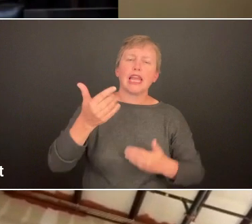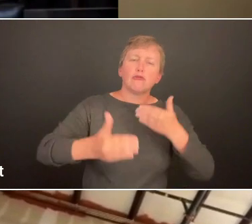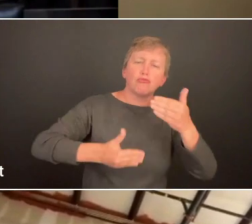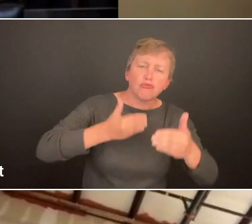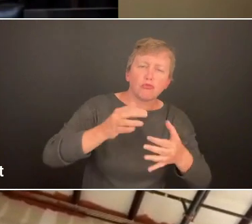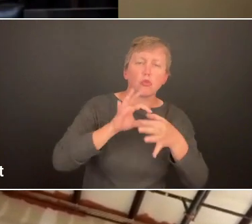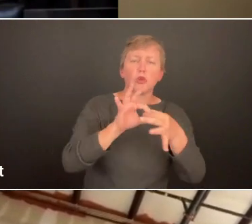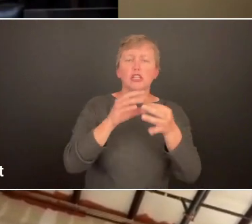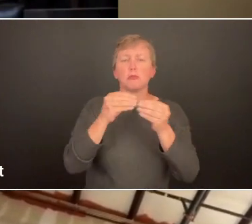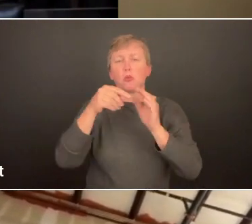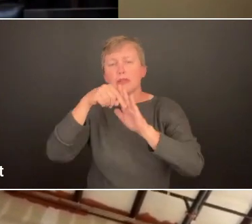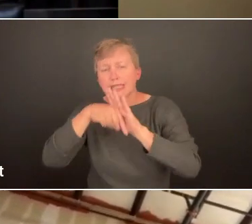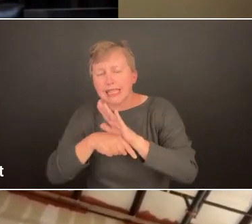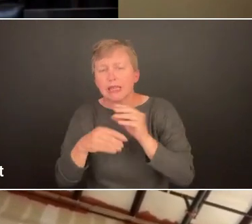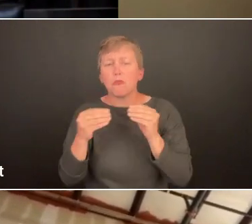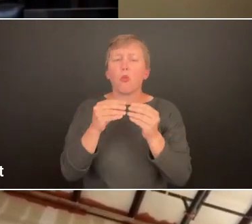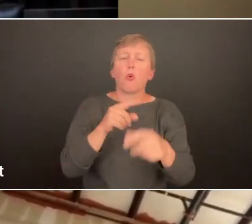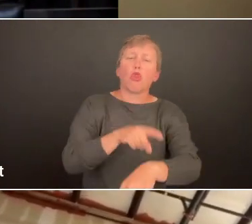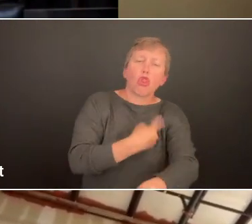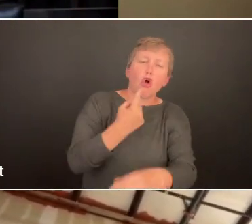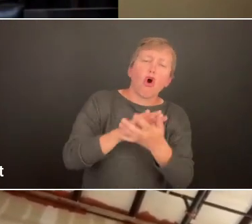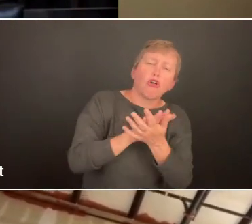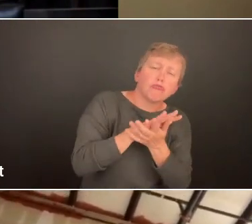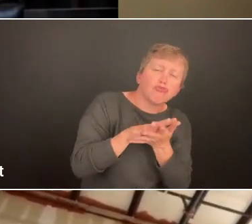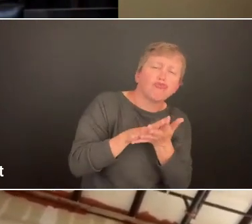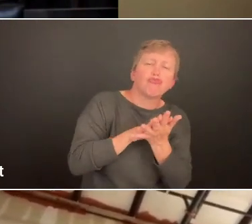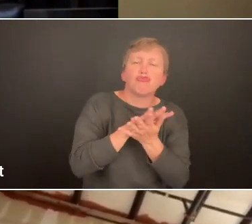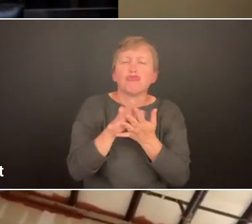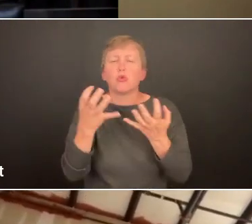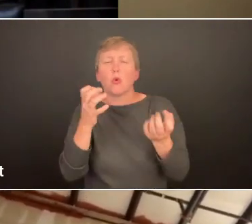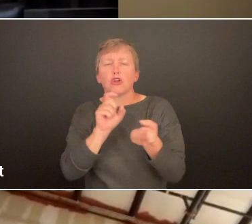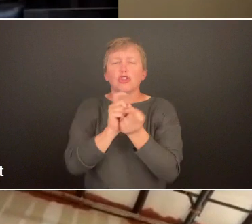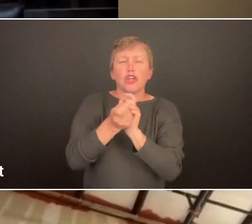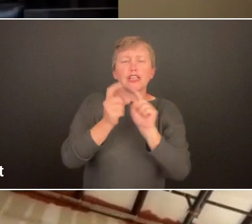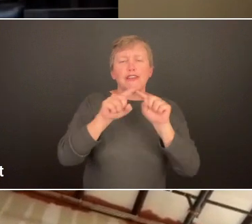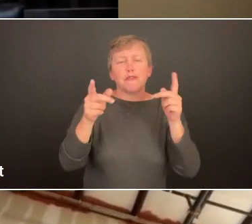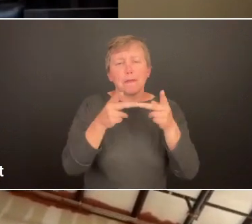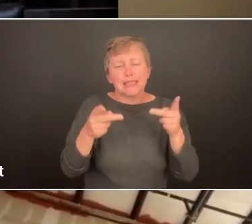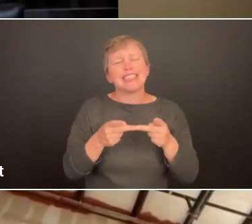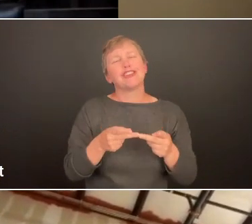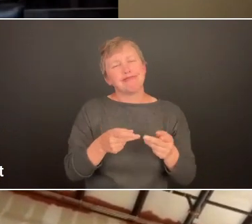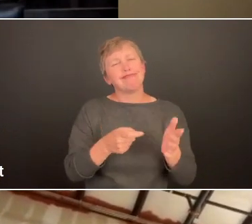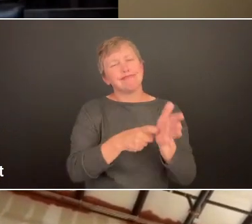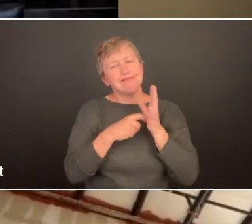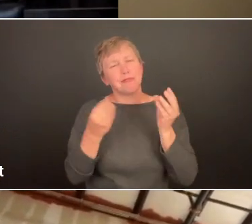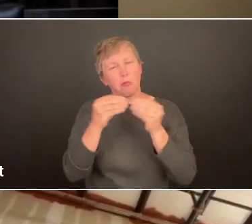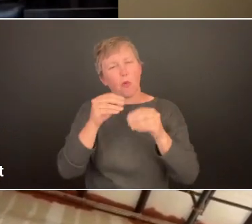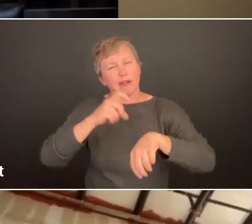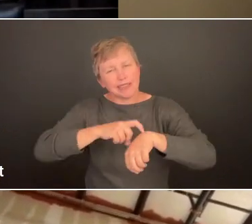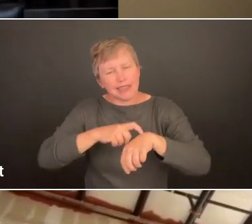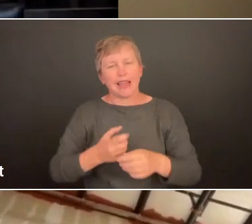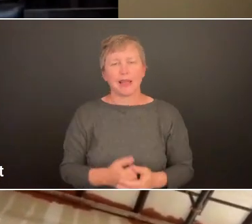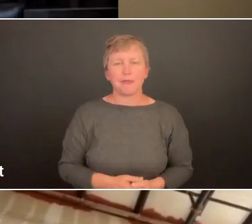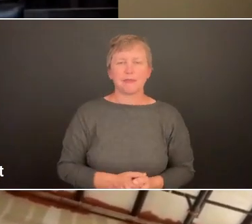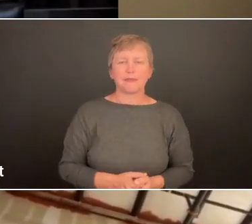I'm 55 years old with a spinal cord injury. Now, when the relationship gets deeper and there's more